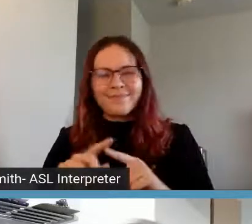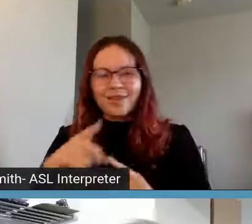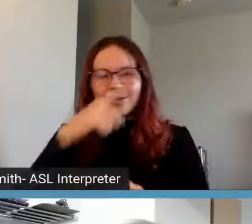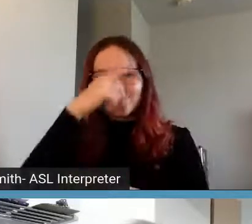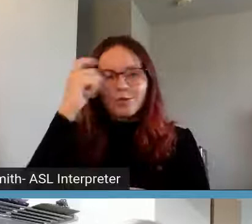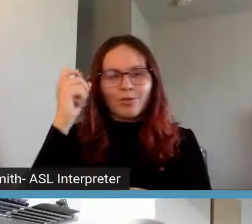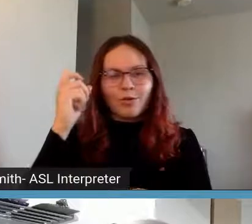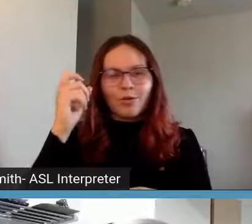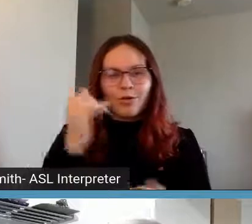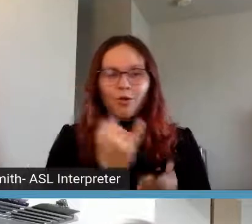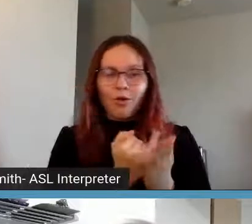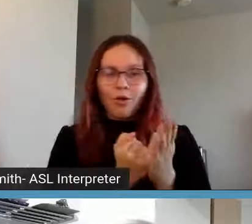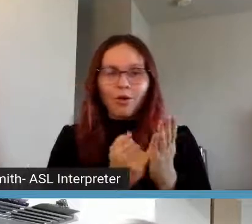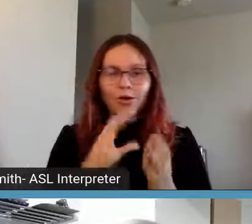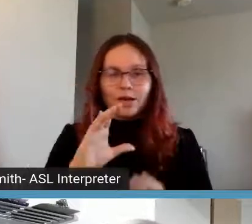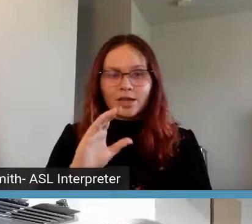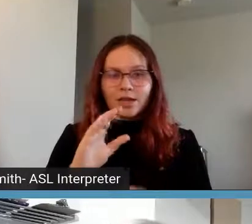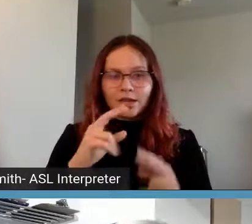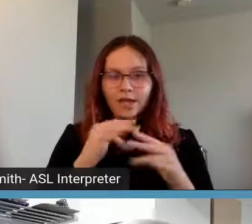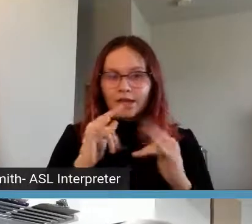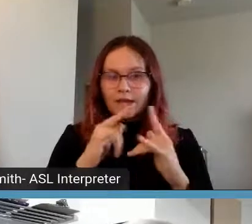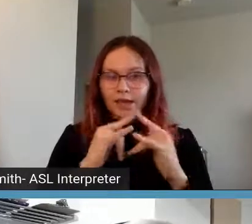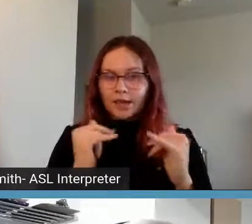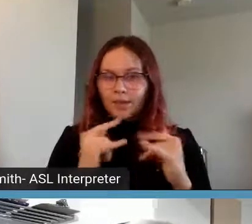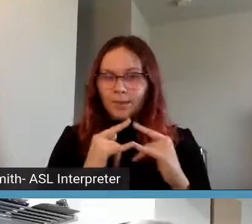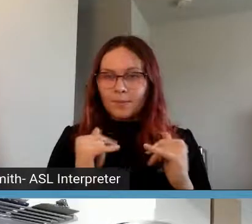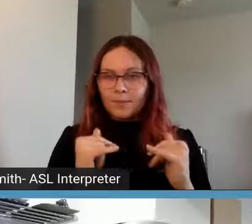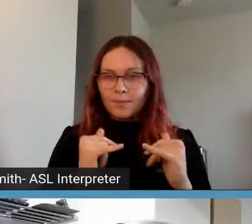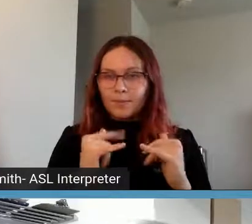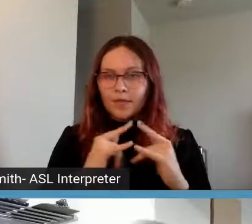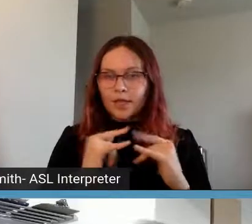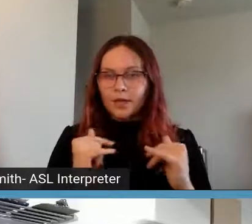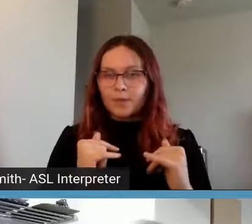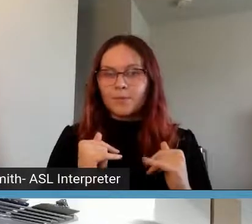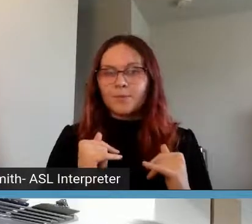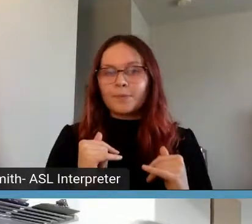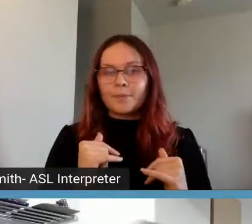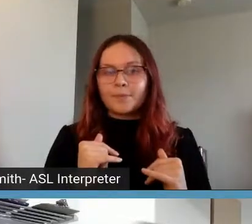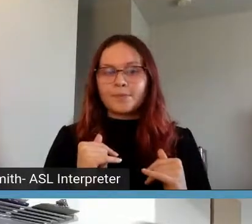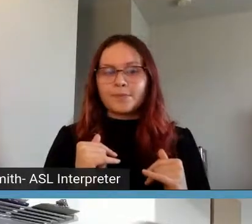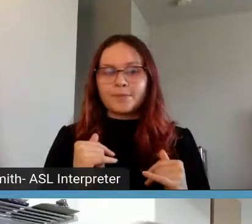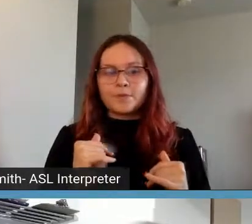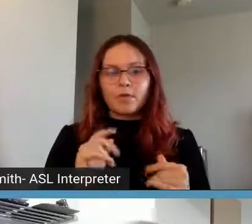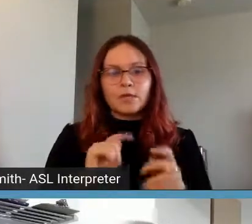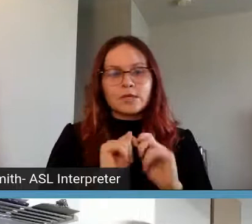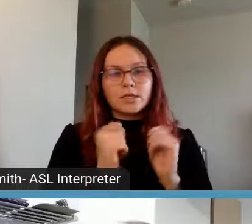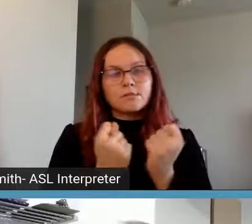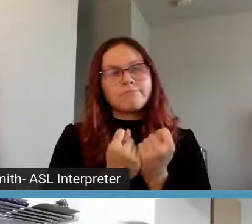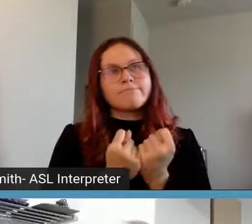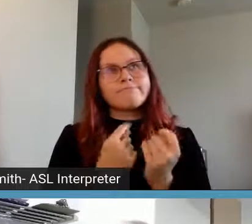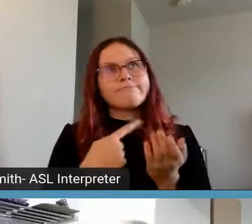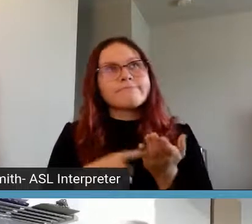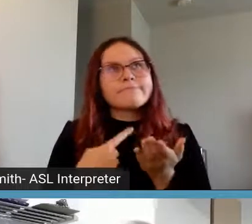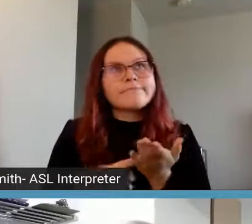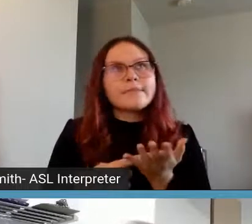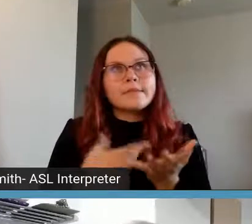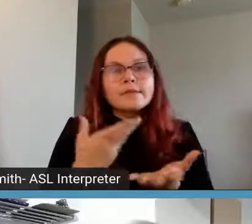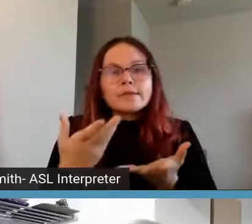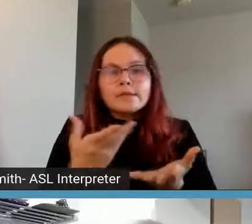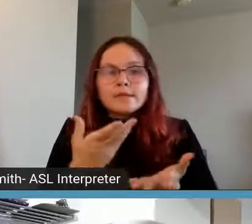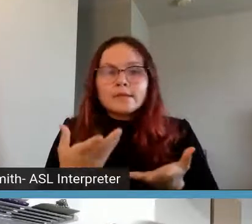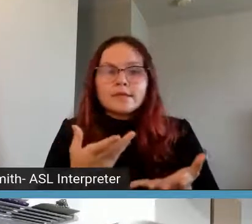camp became sort of a hybrid where our team said, okay, what can we do? And so it was